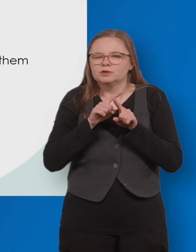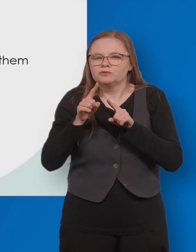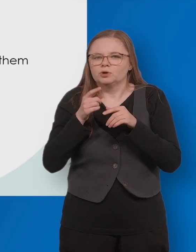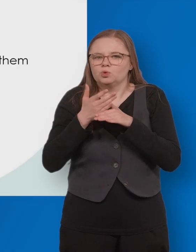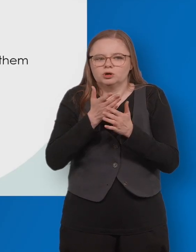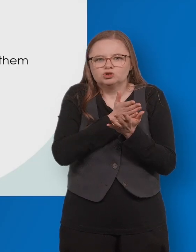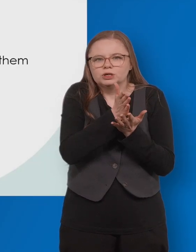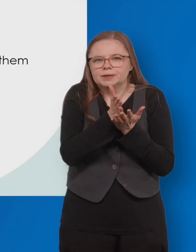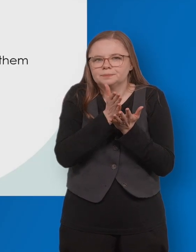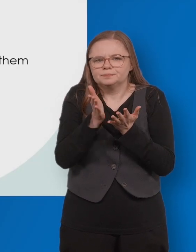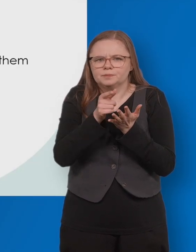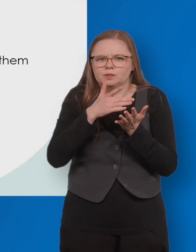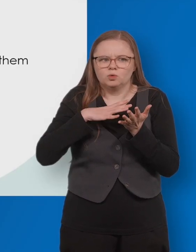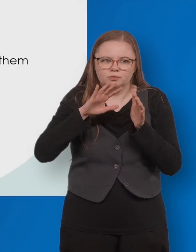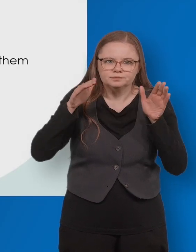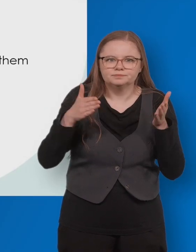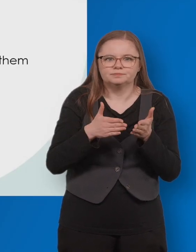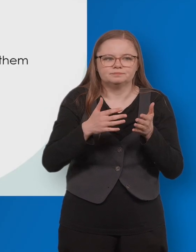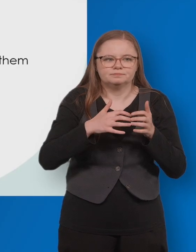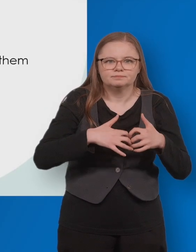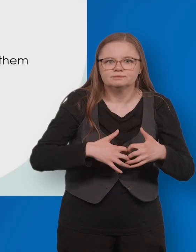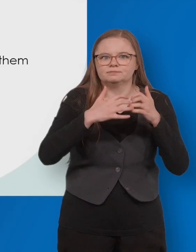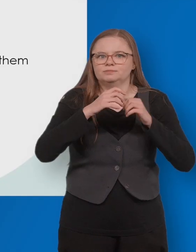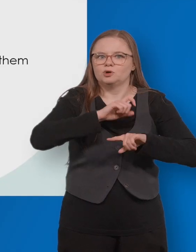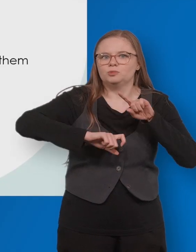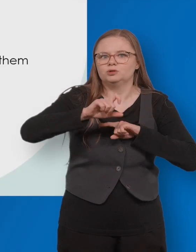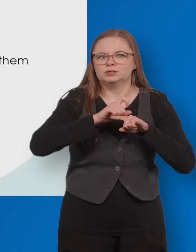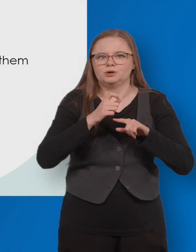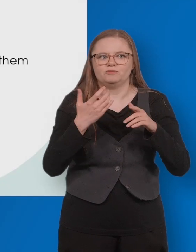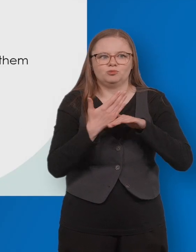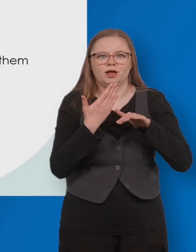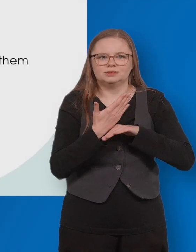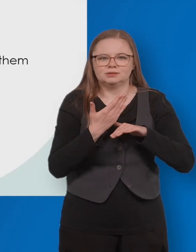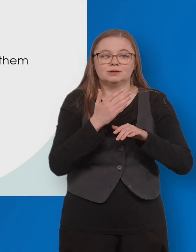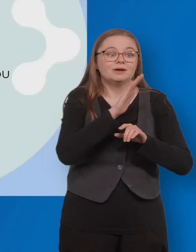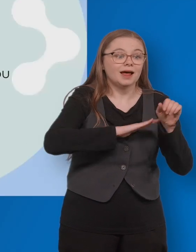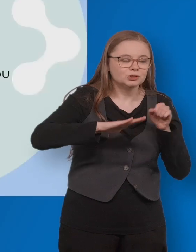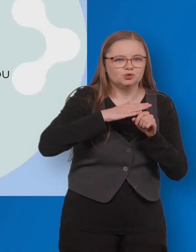up a range of communities of practice, both international and national.